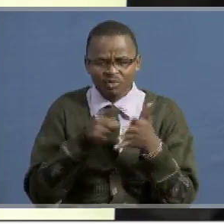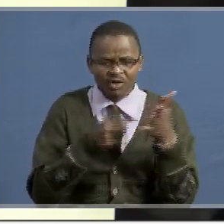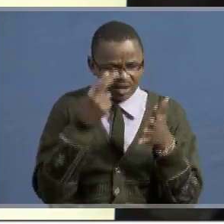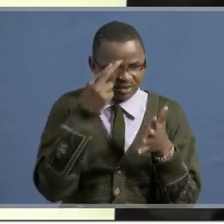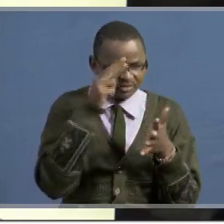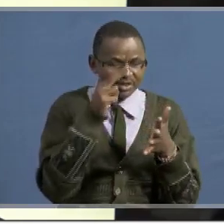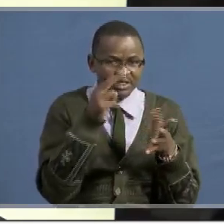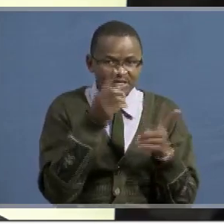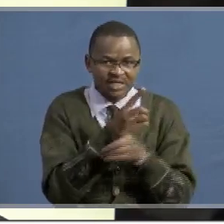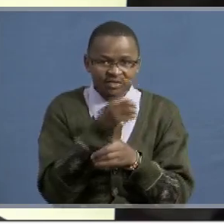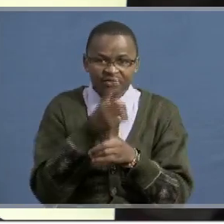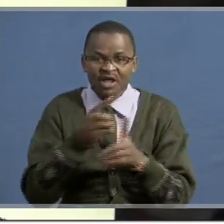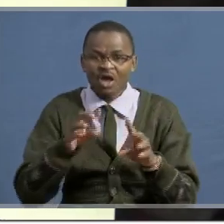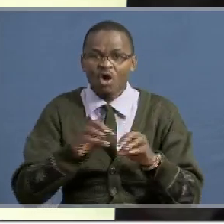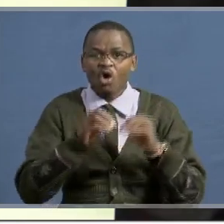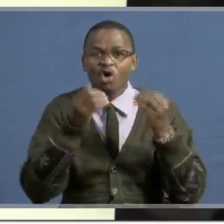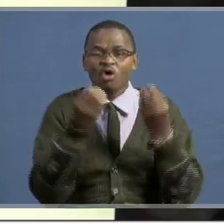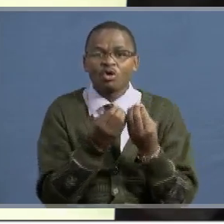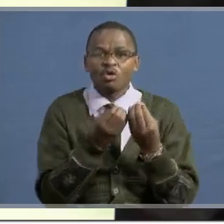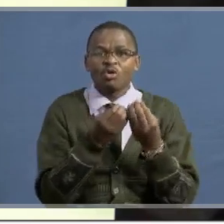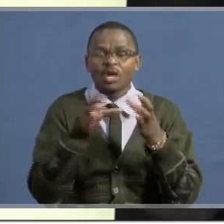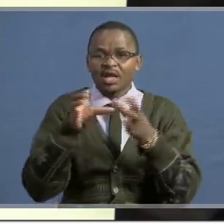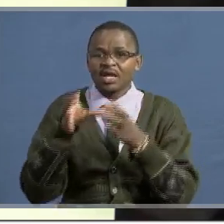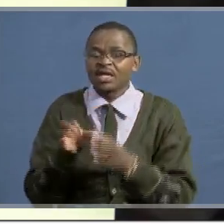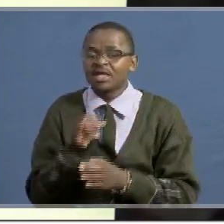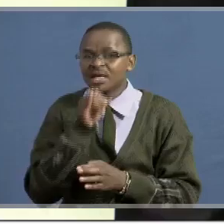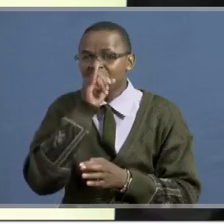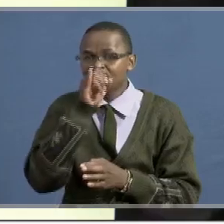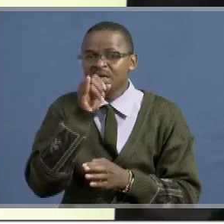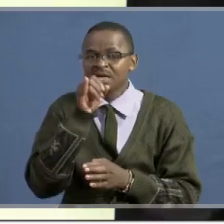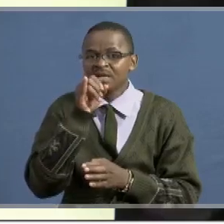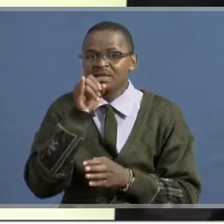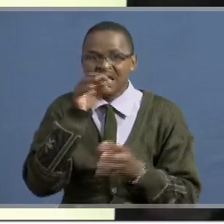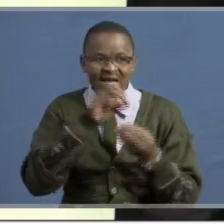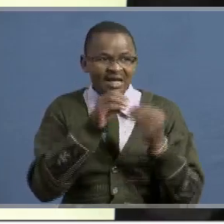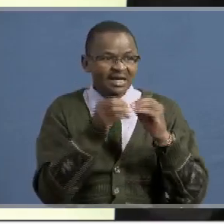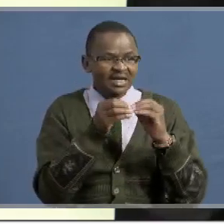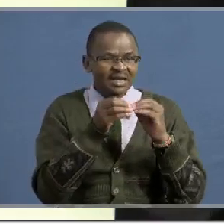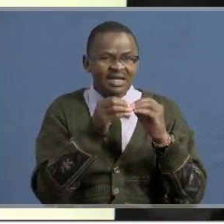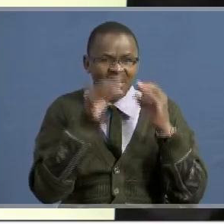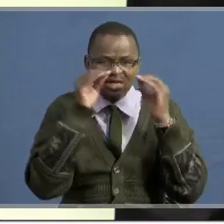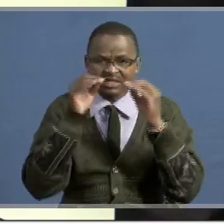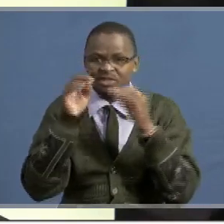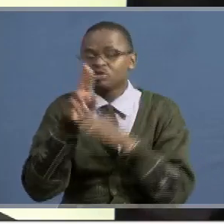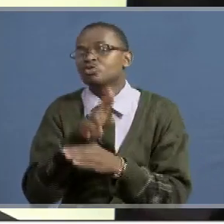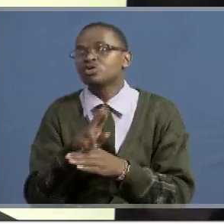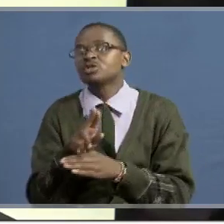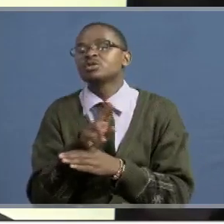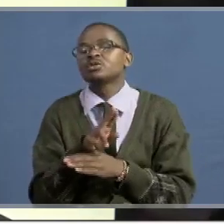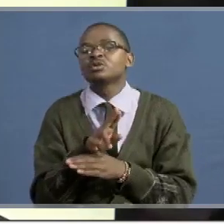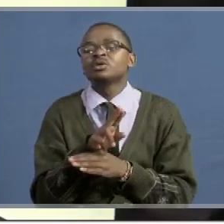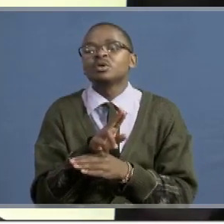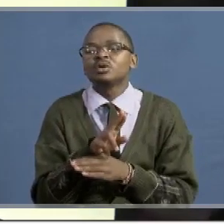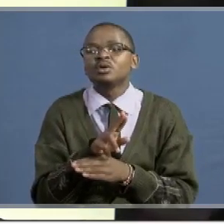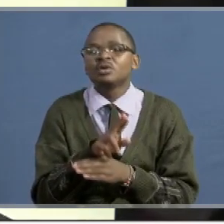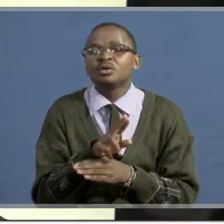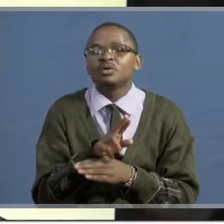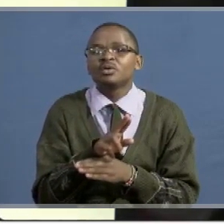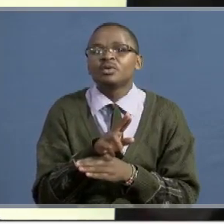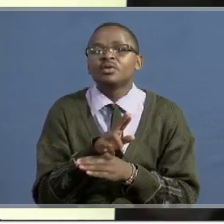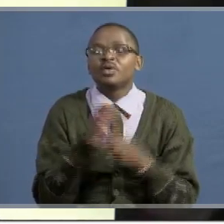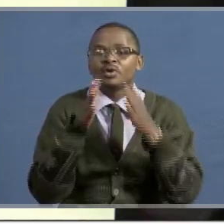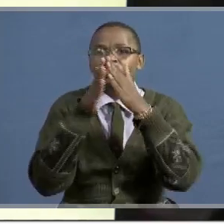different organizations doing, even agencies, is they are creating awareness by using the Nyumba